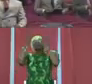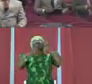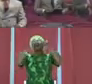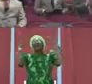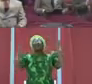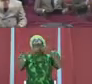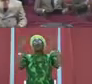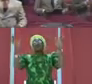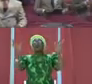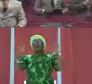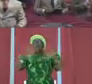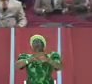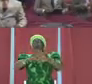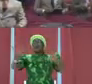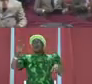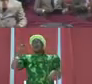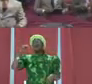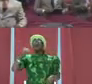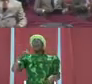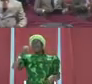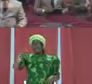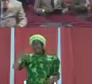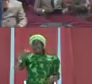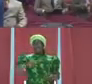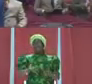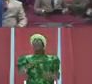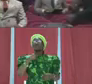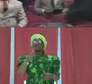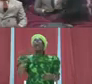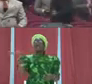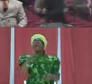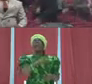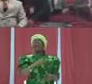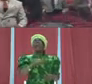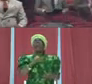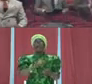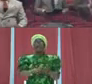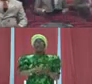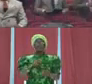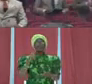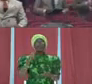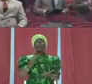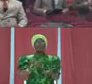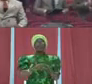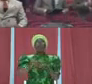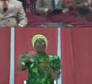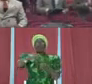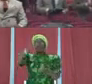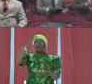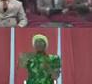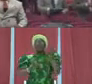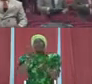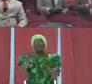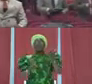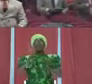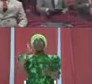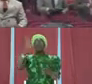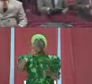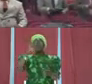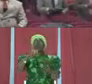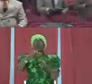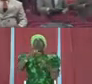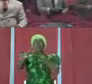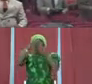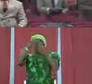I don't need to tell you that tomorrow Holy Ghost service is going to be unique. I'm sure you know that